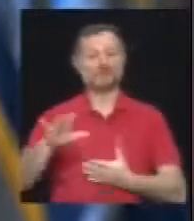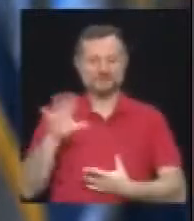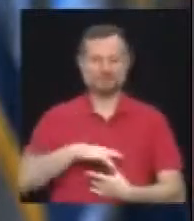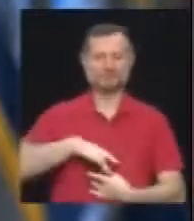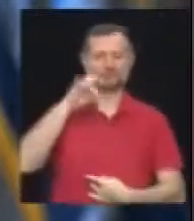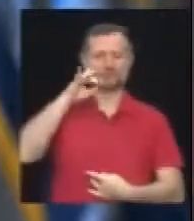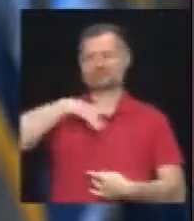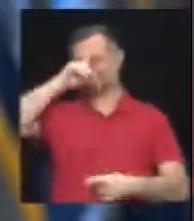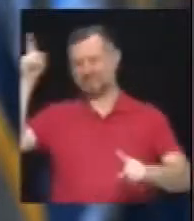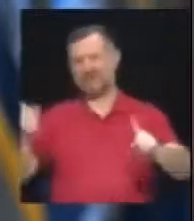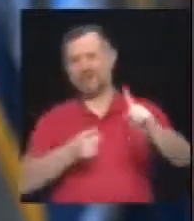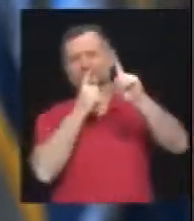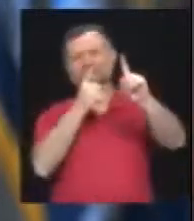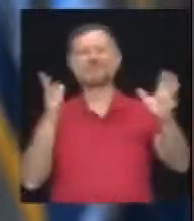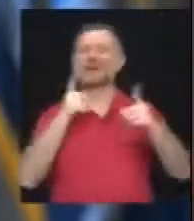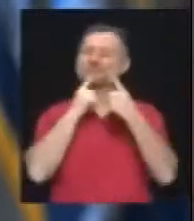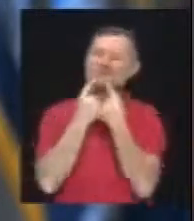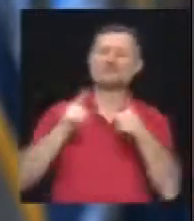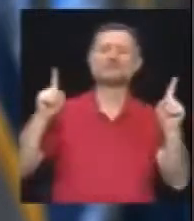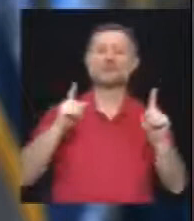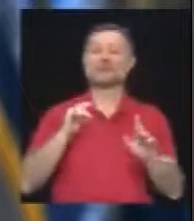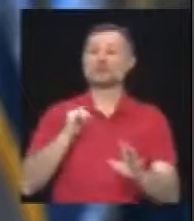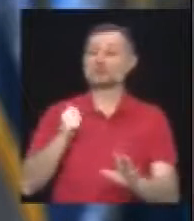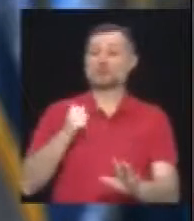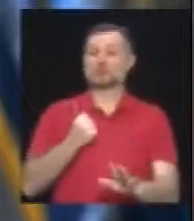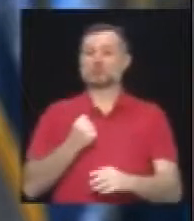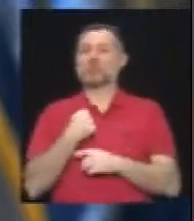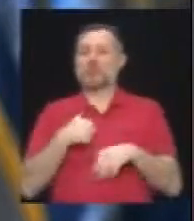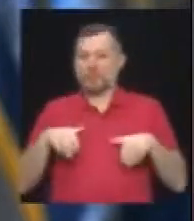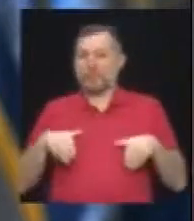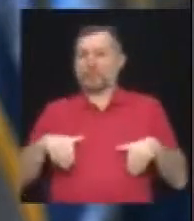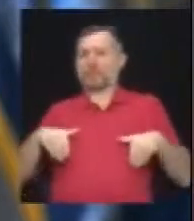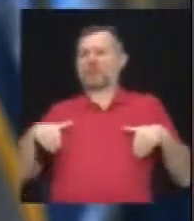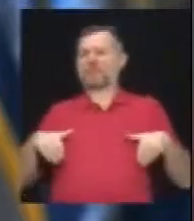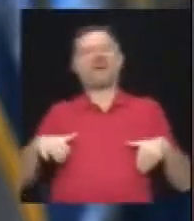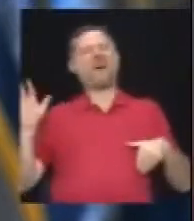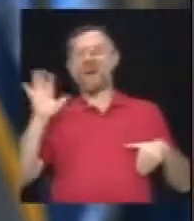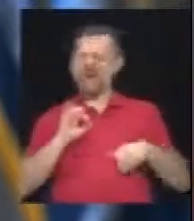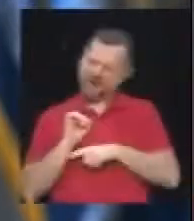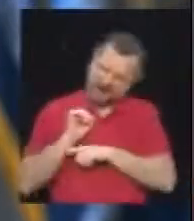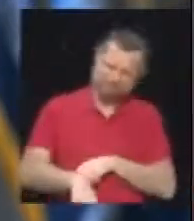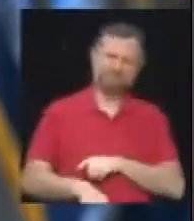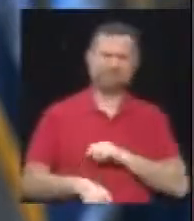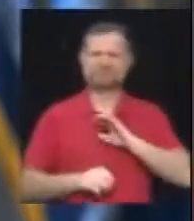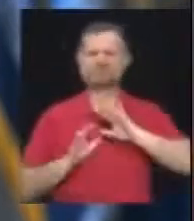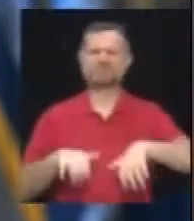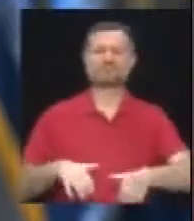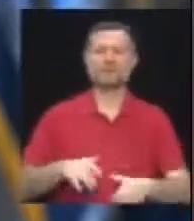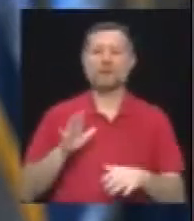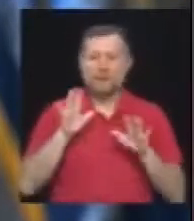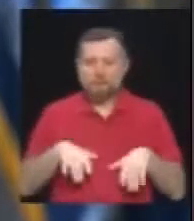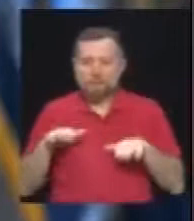skies, that refused to accept defeat, that challenged possibility, that said no to the status